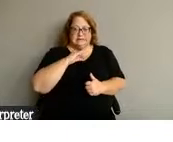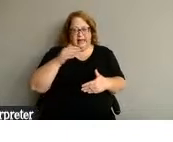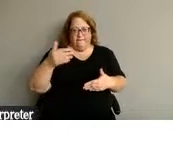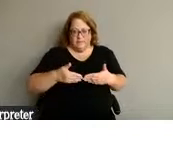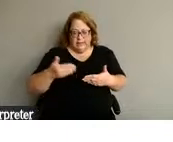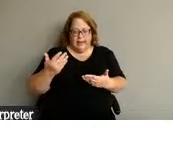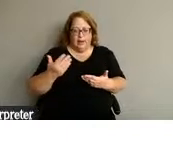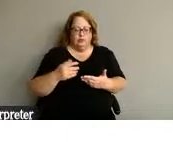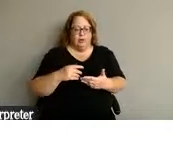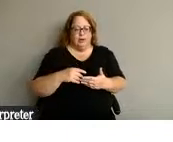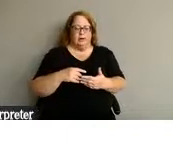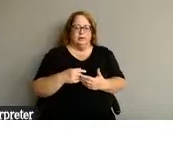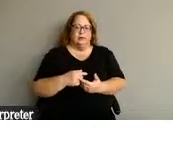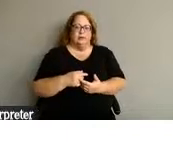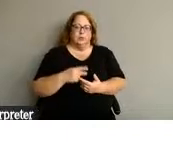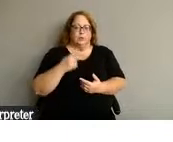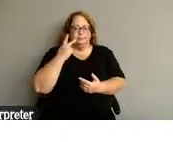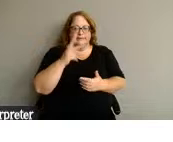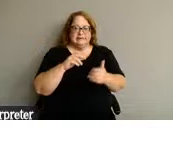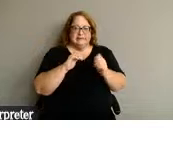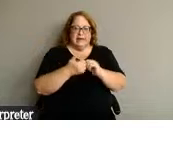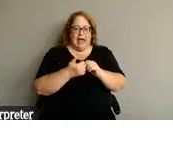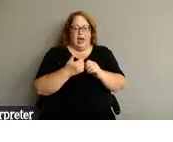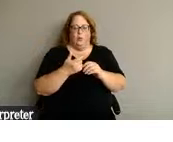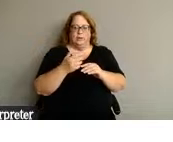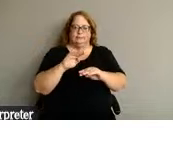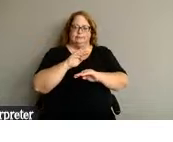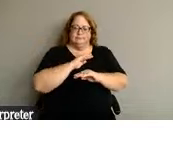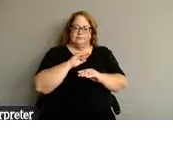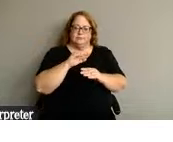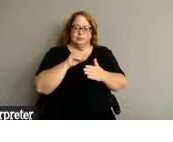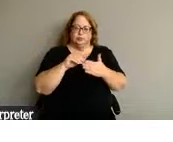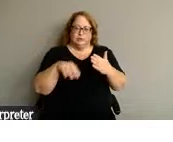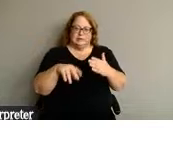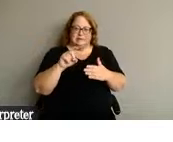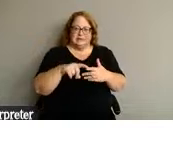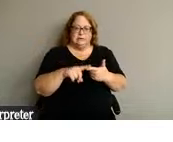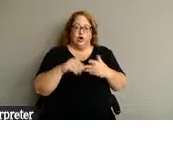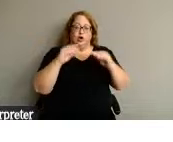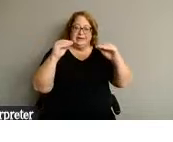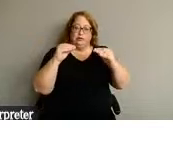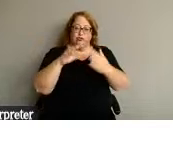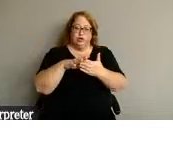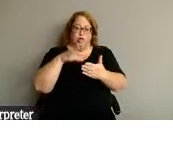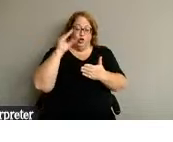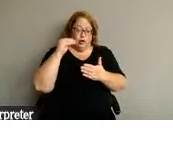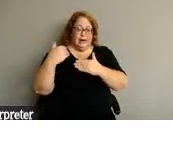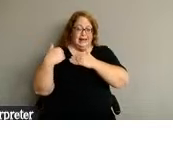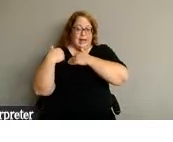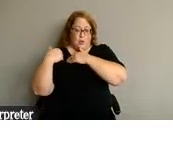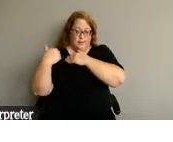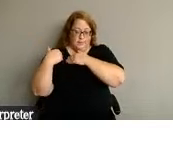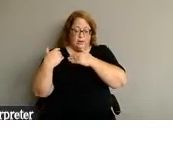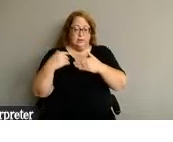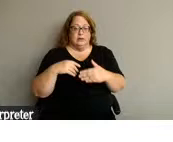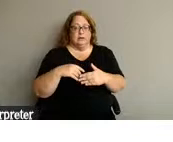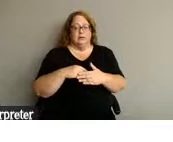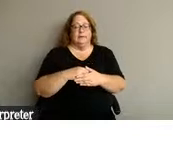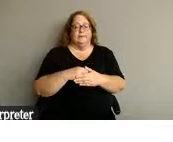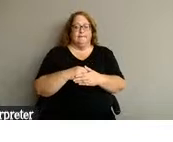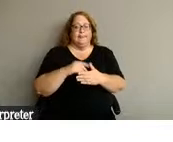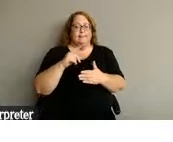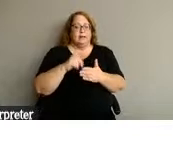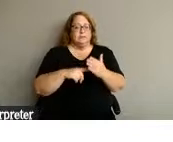pretty self-explanatory, which we look at our staffing and how we staff to meet students' needs. Our teaching, learning, and accountability, which gets into those constructional components and what we